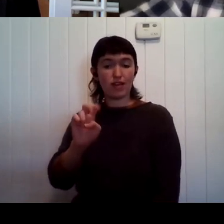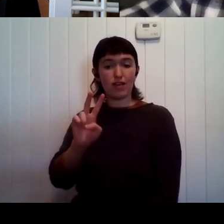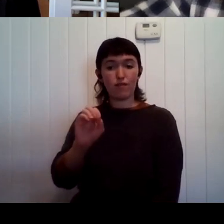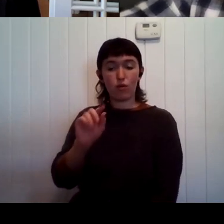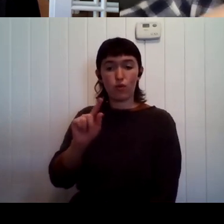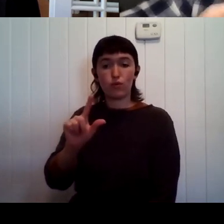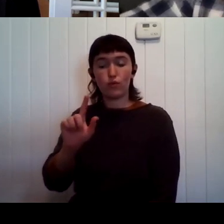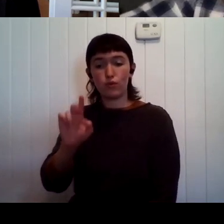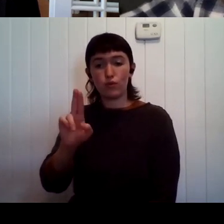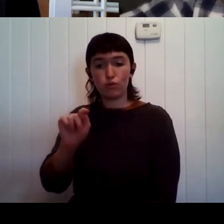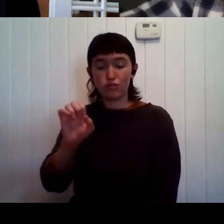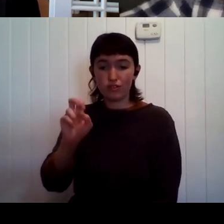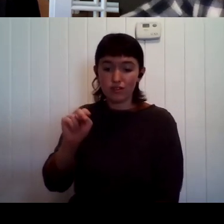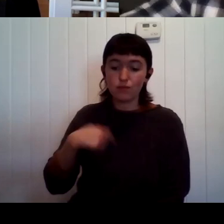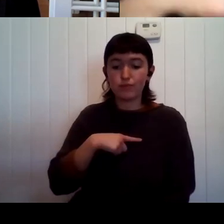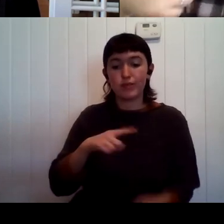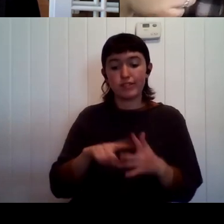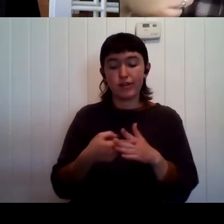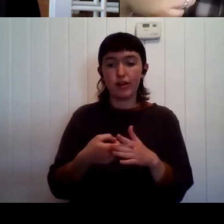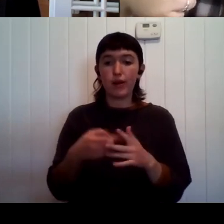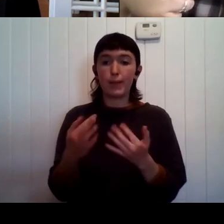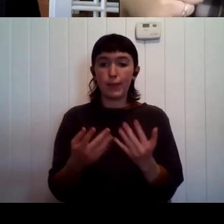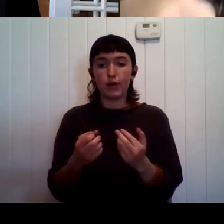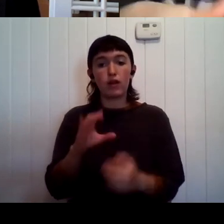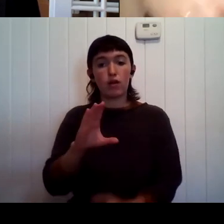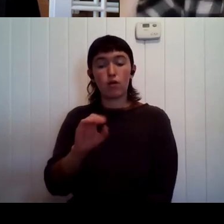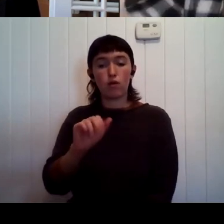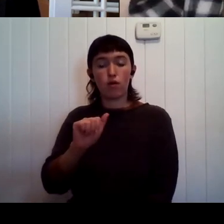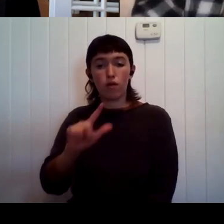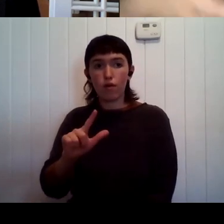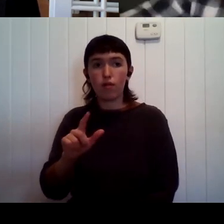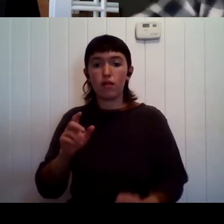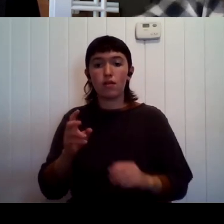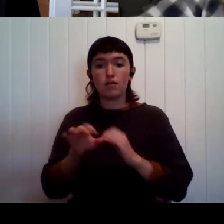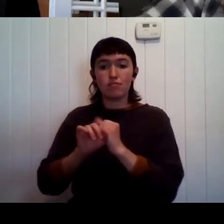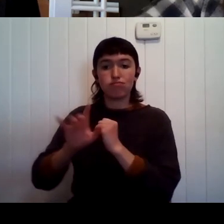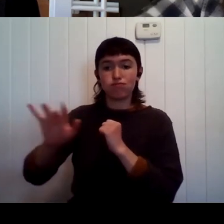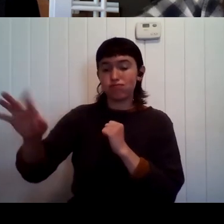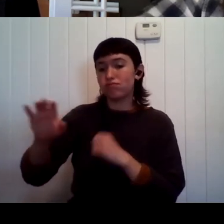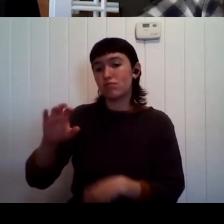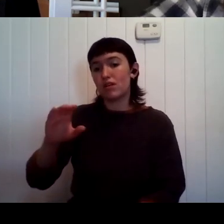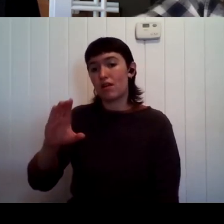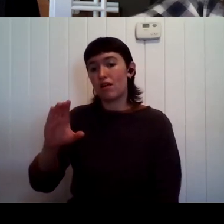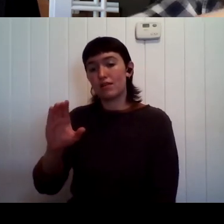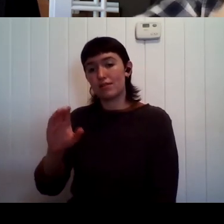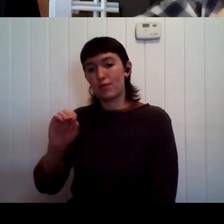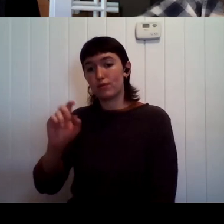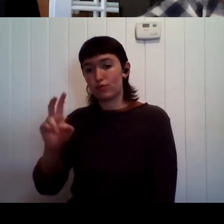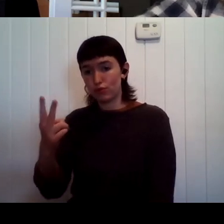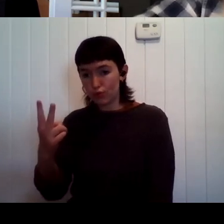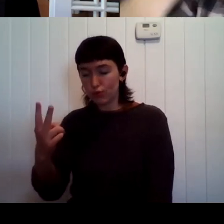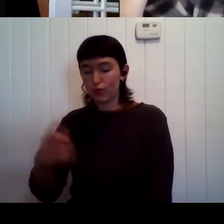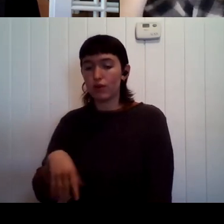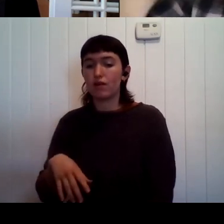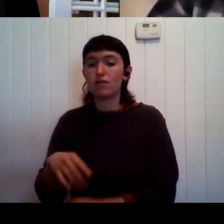of coal and other fossil fuels, putting carbon dioxide into the air, and then heating it all up. So broad